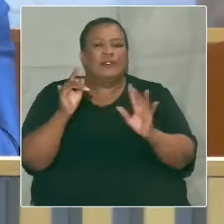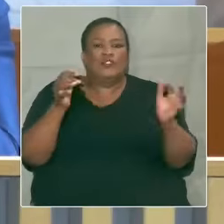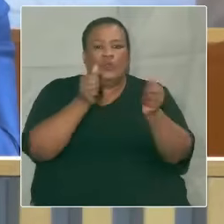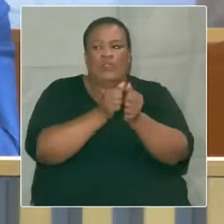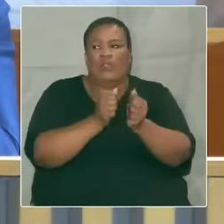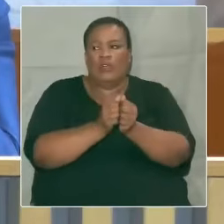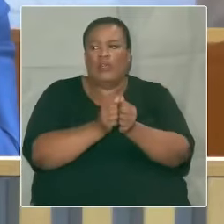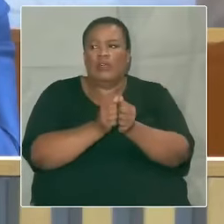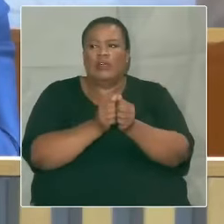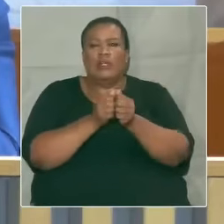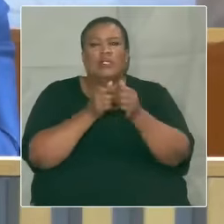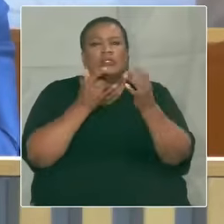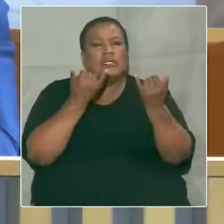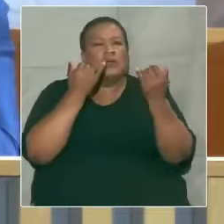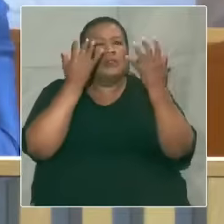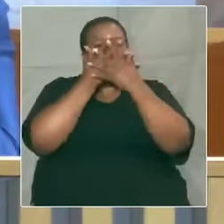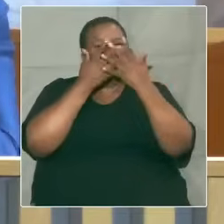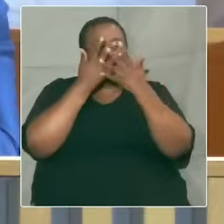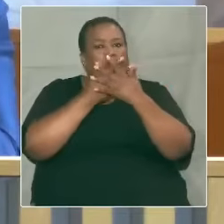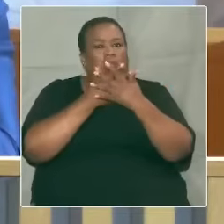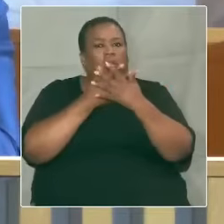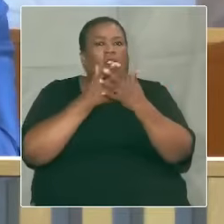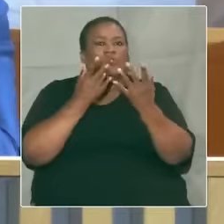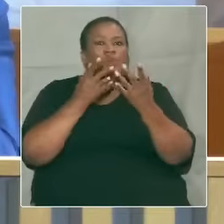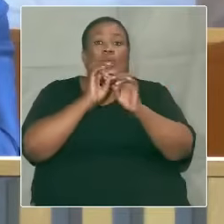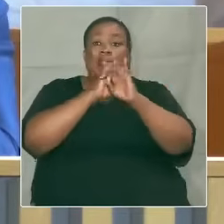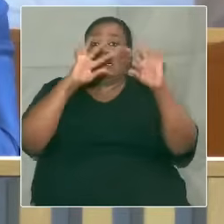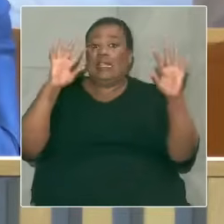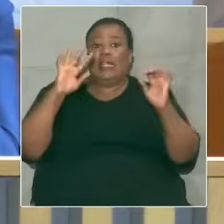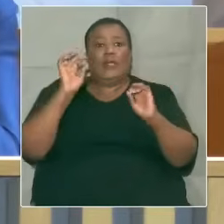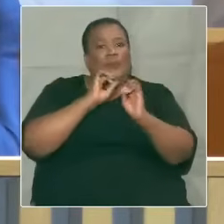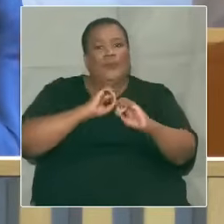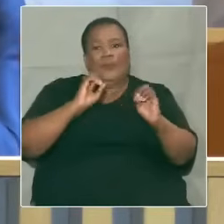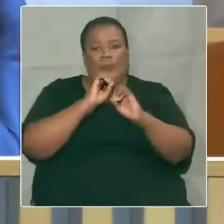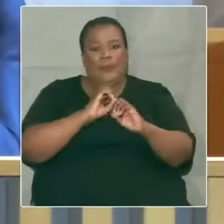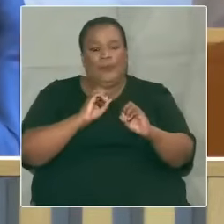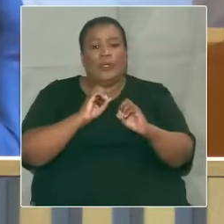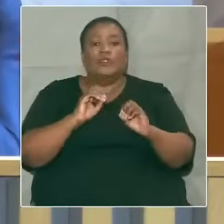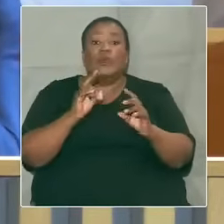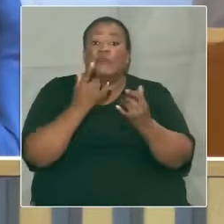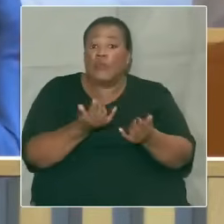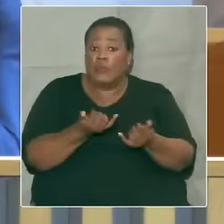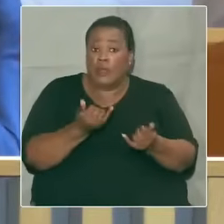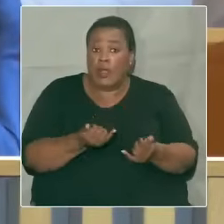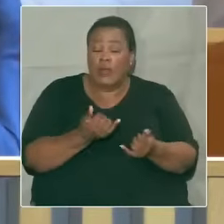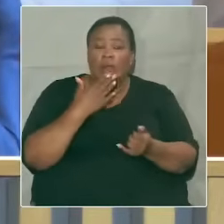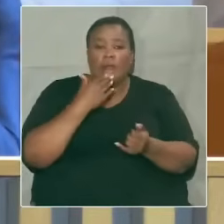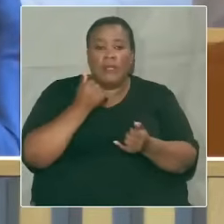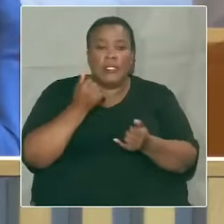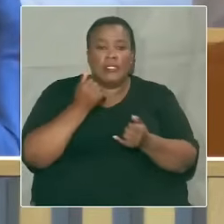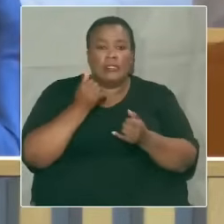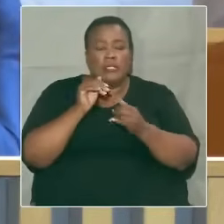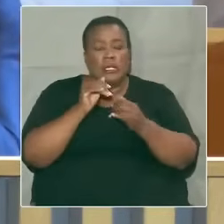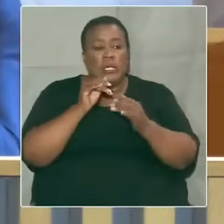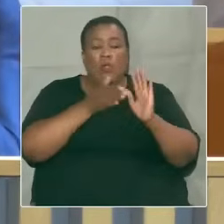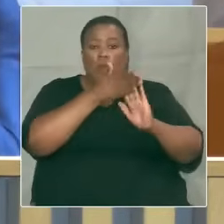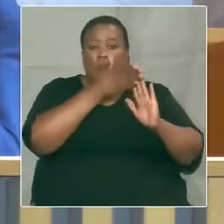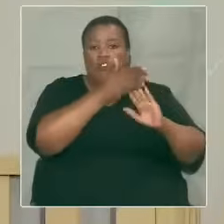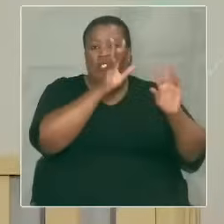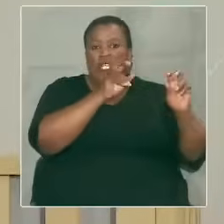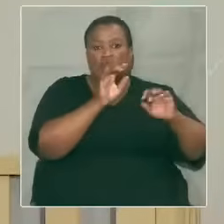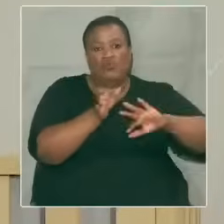is between policy and directions. Can you now forget about the operational matters and